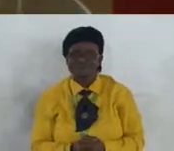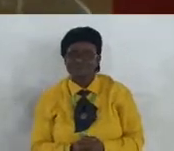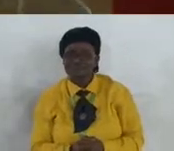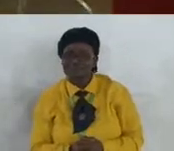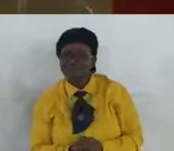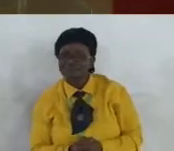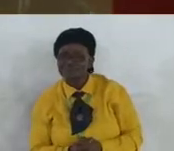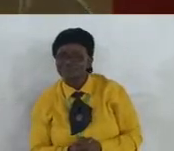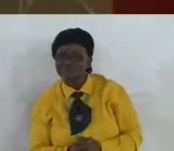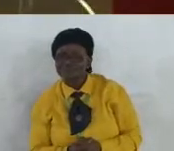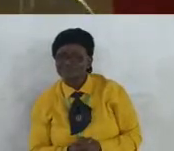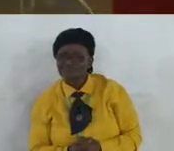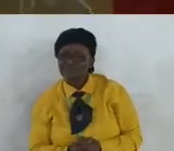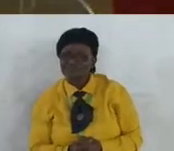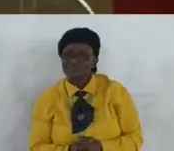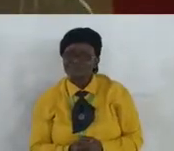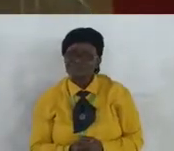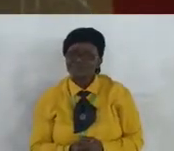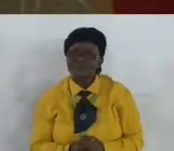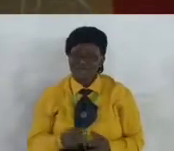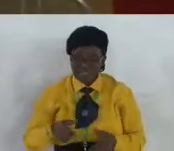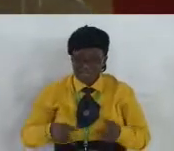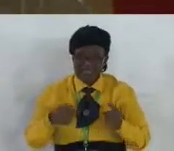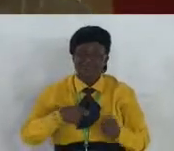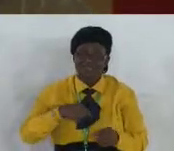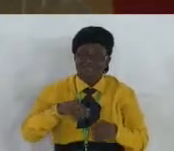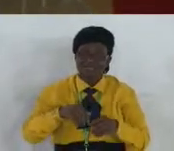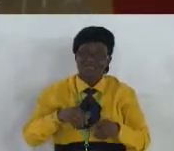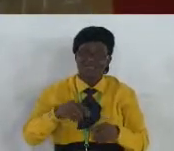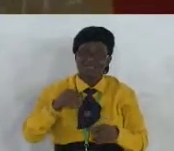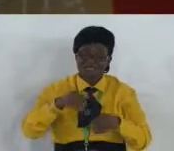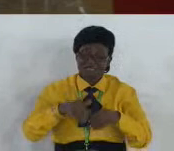Some of you know the testimony of this woman.